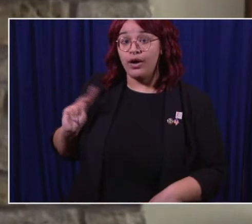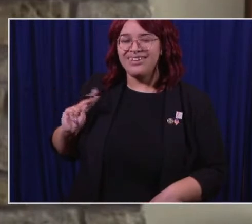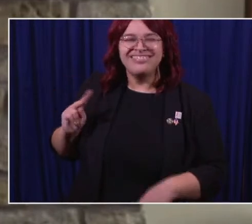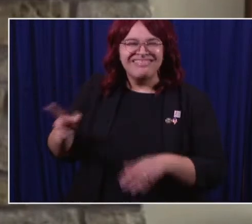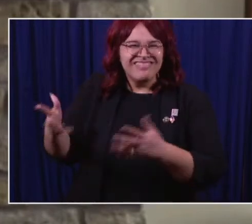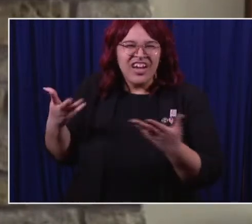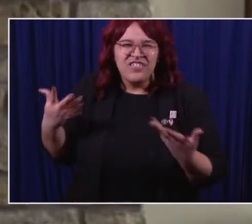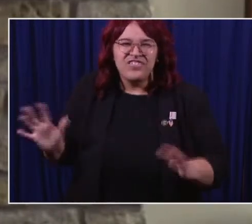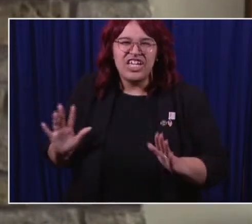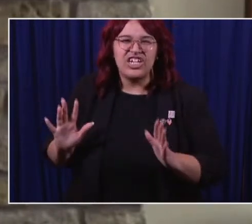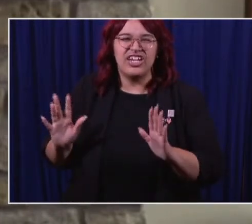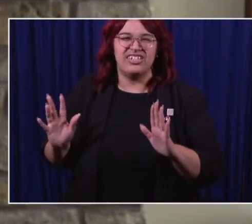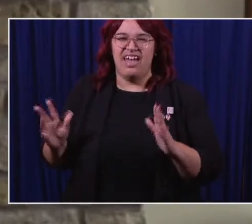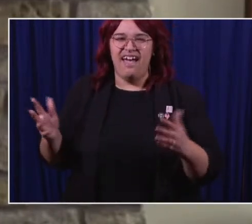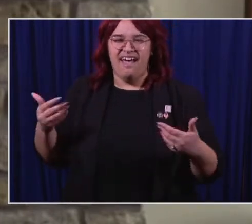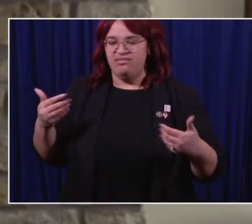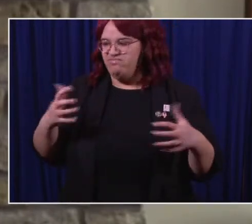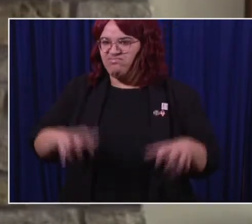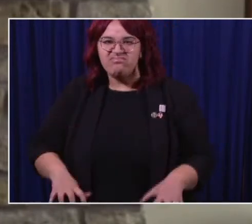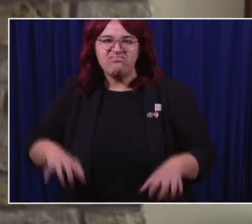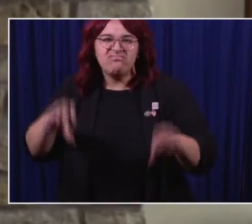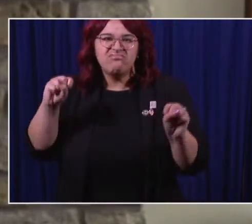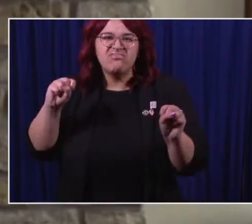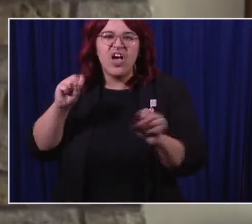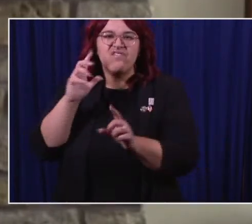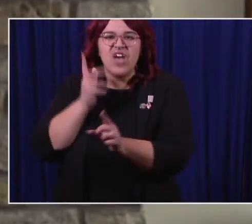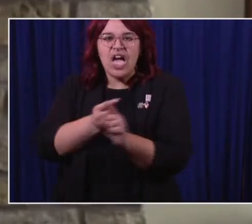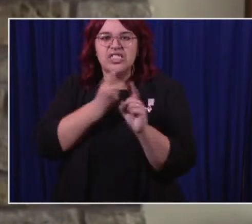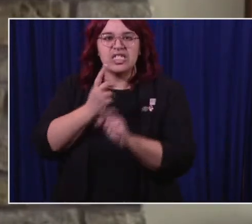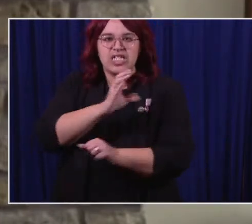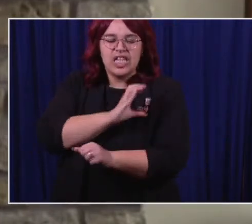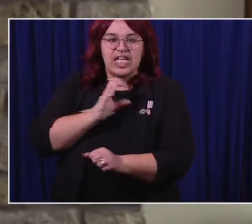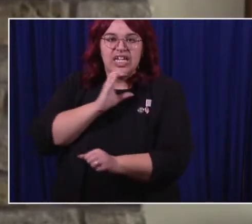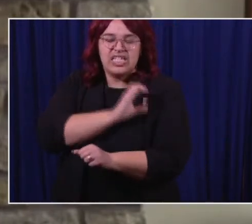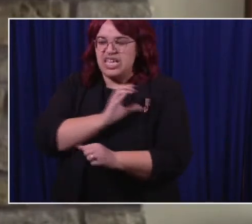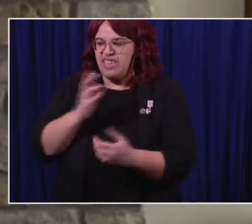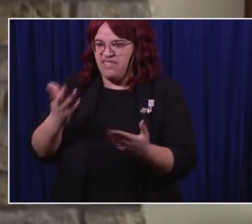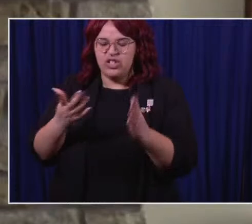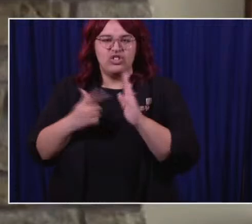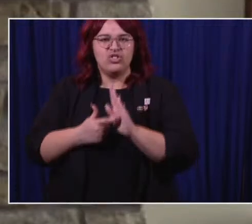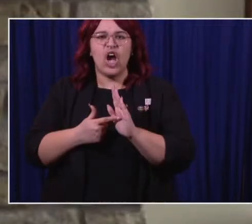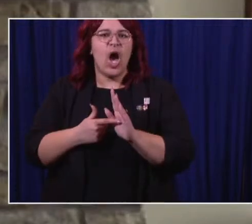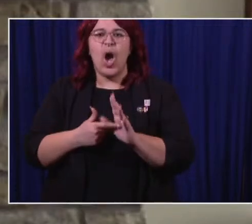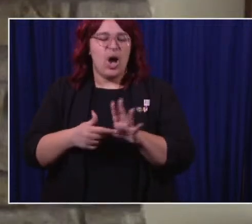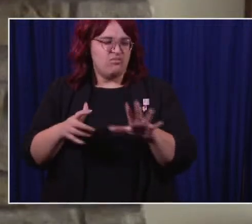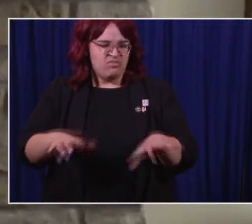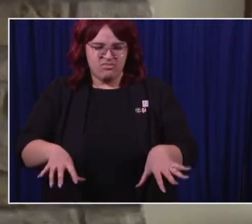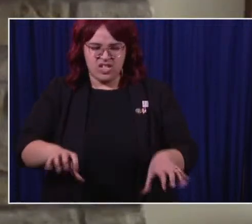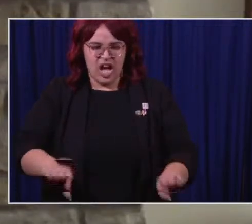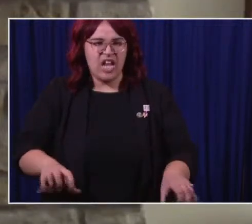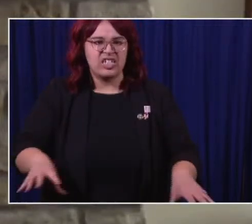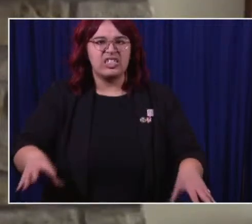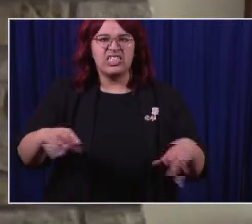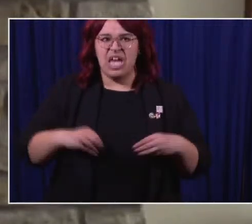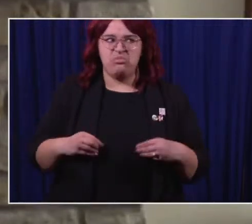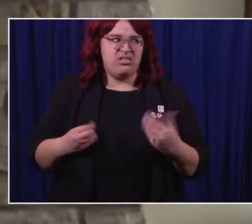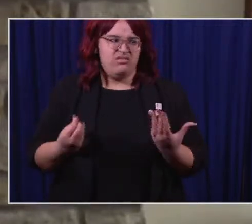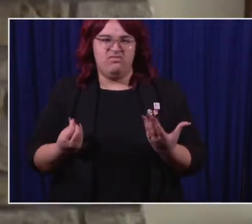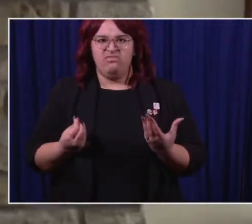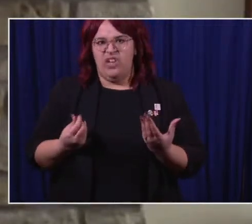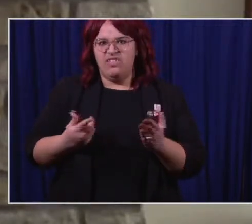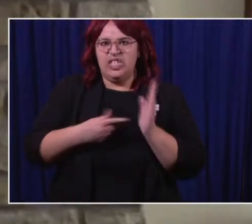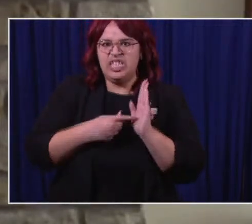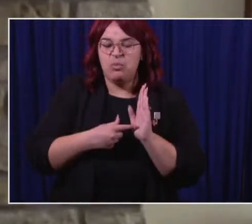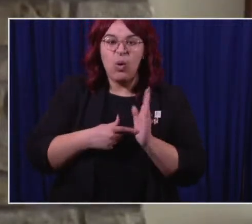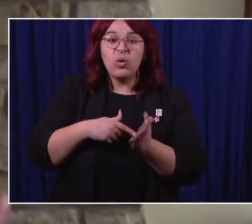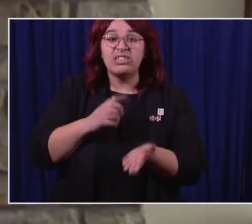operation sites. We have vaccinated. Think of how many teachers You know, we're going to be over 200,000 teachers in 4